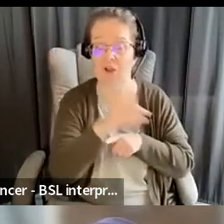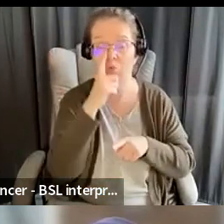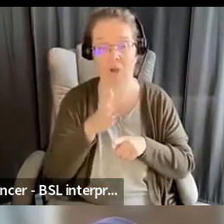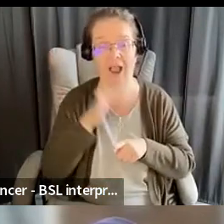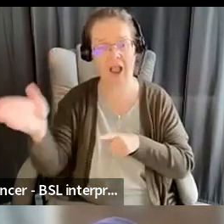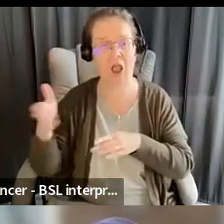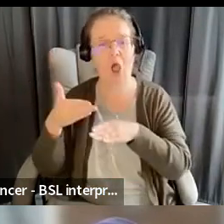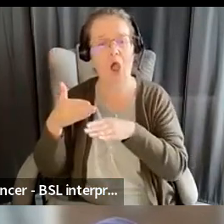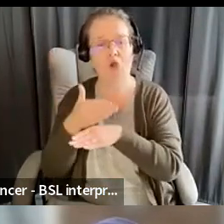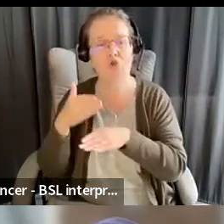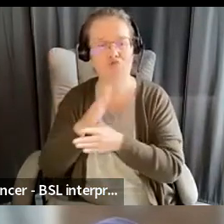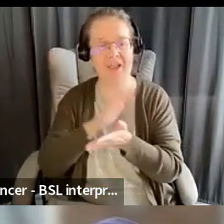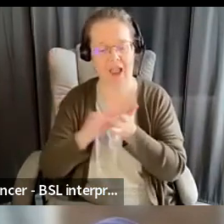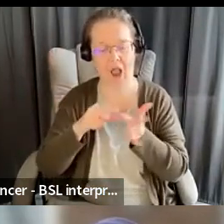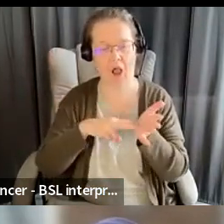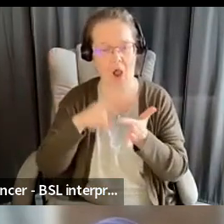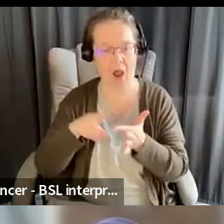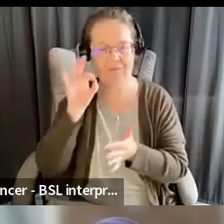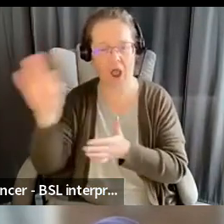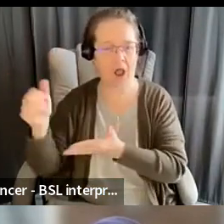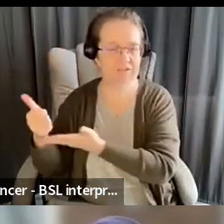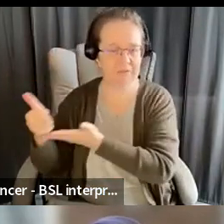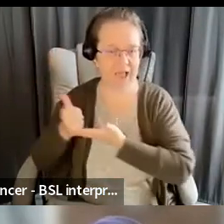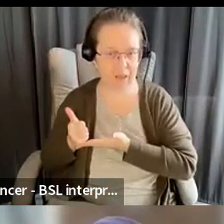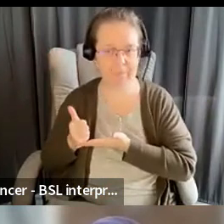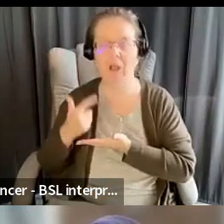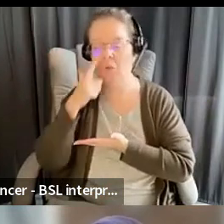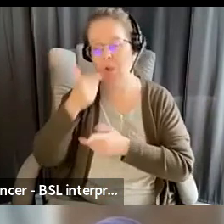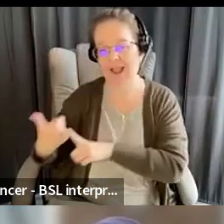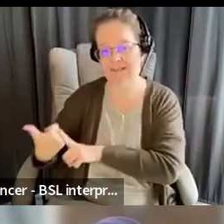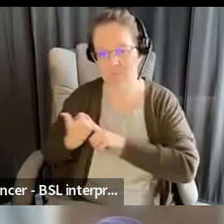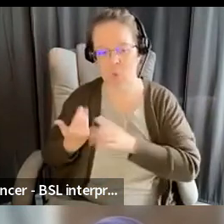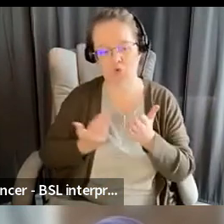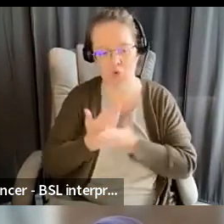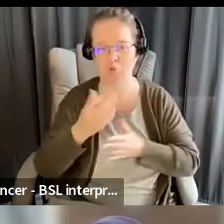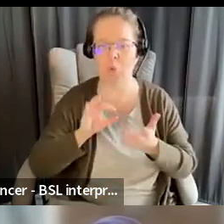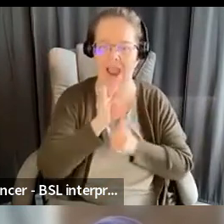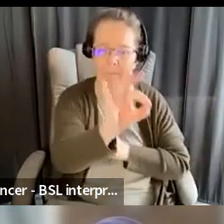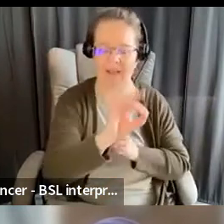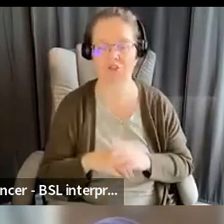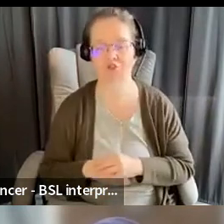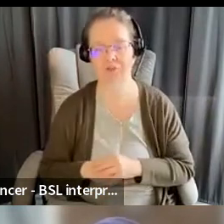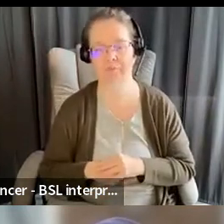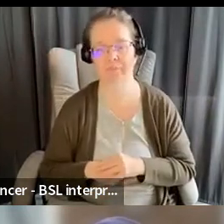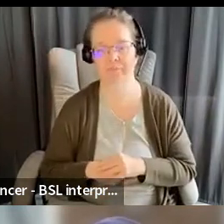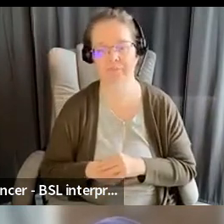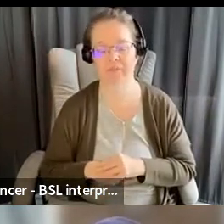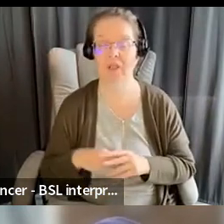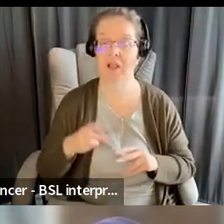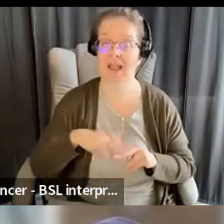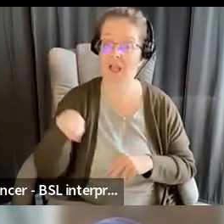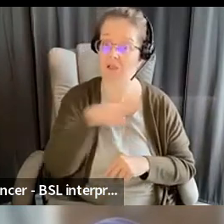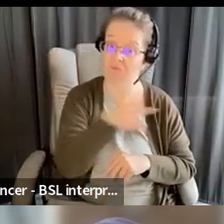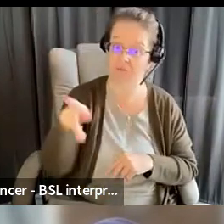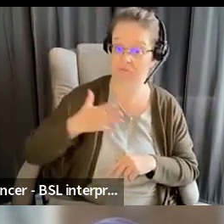the Career Hive, Even with Career Hive, and we can give you support with those applications. And if you